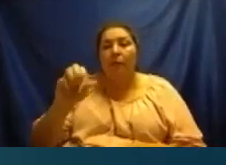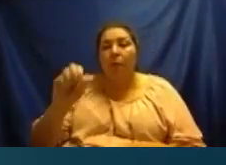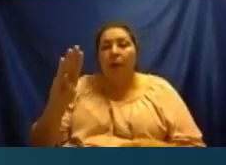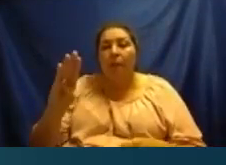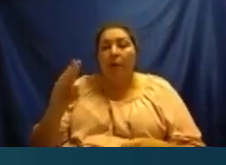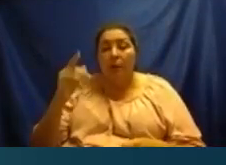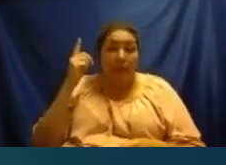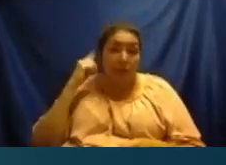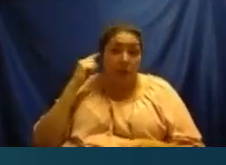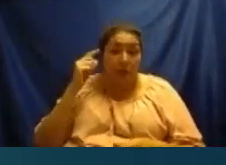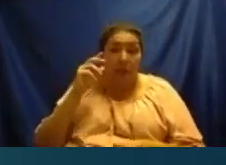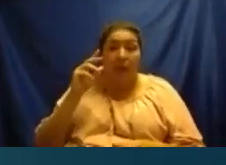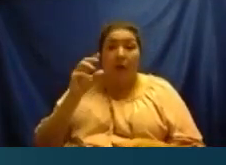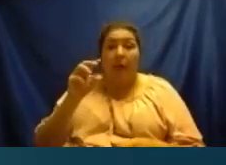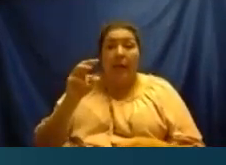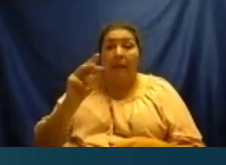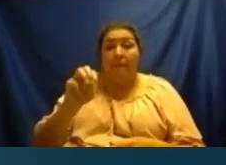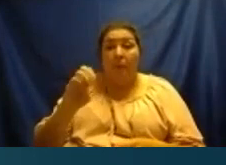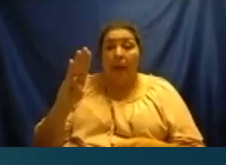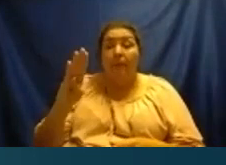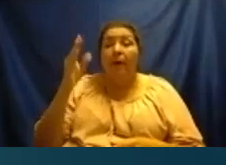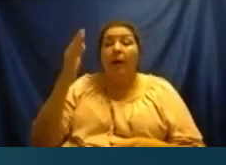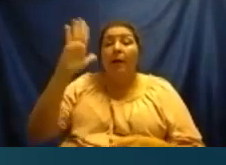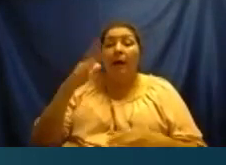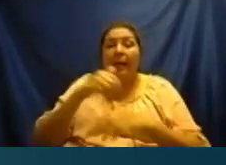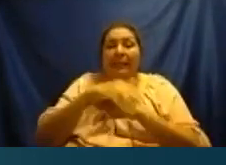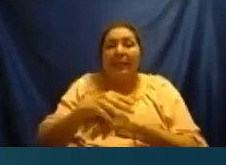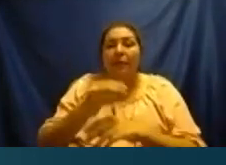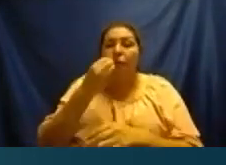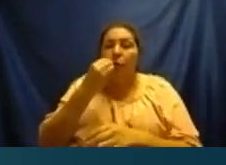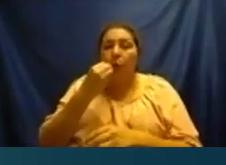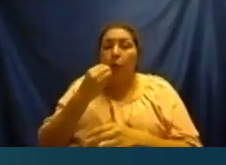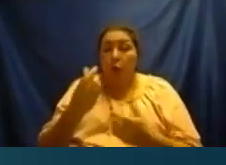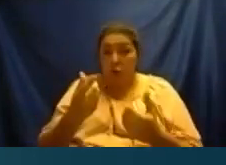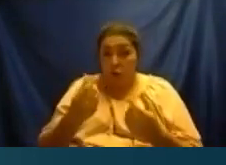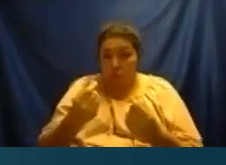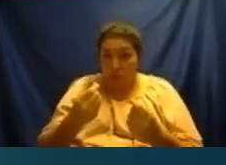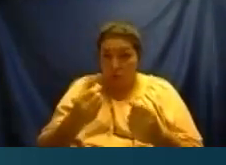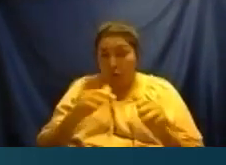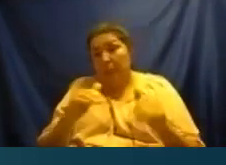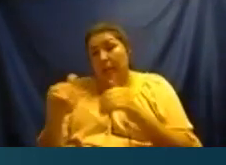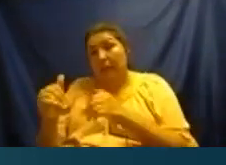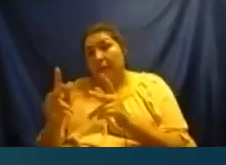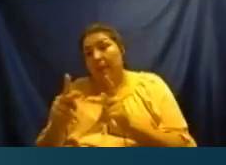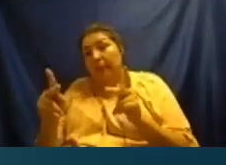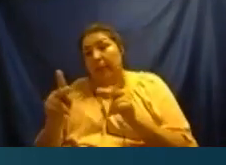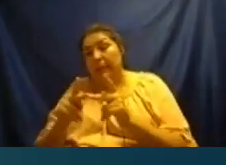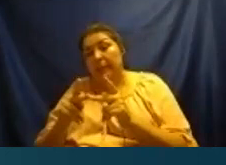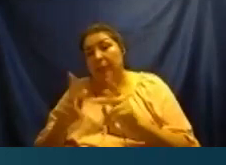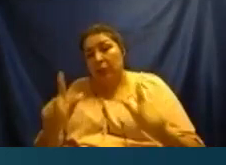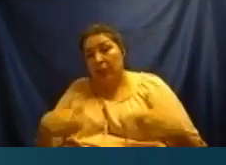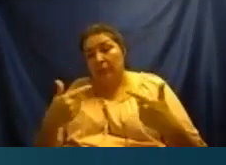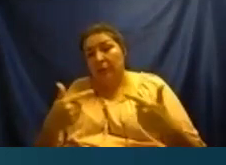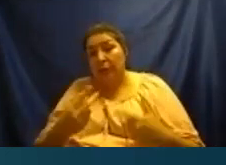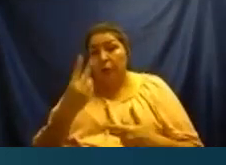his people in giving them food. So she departed from the place where she was, and her 2